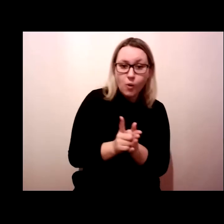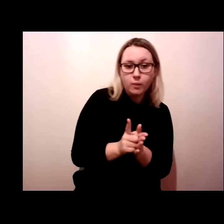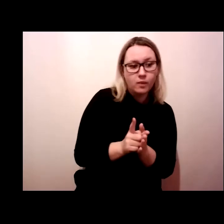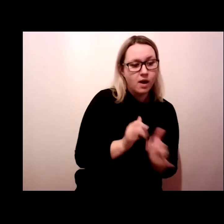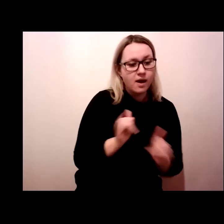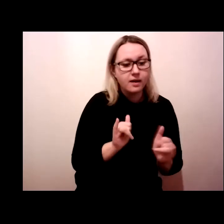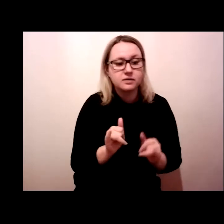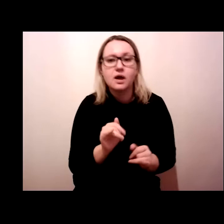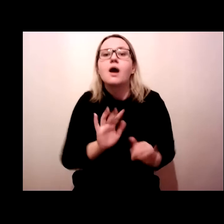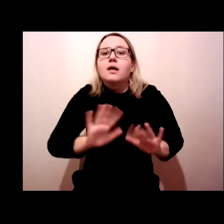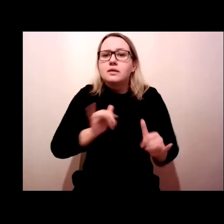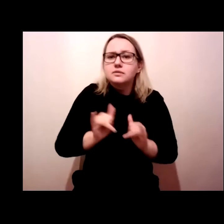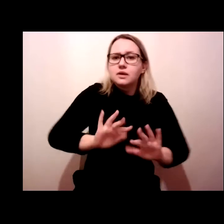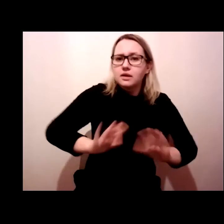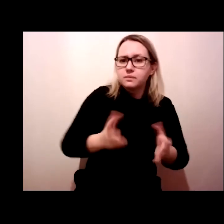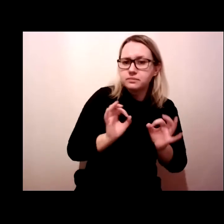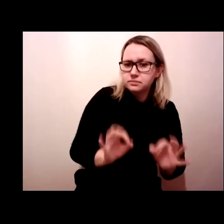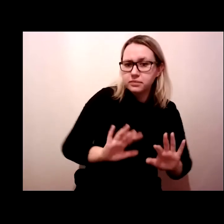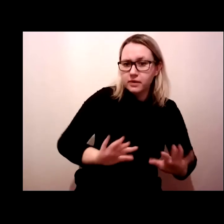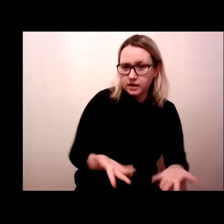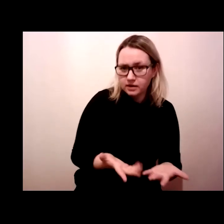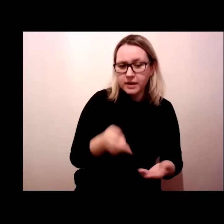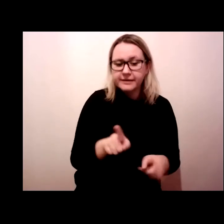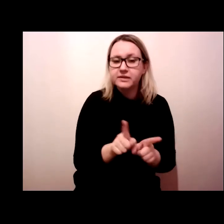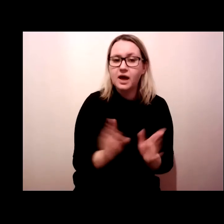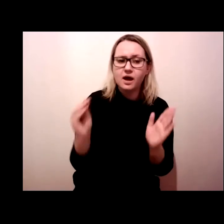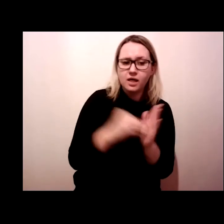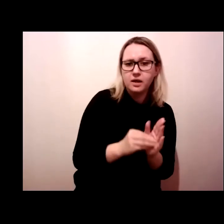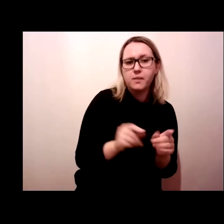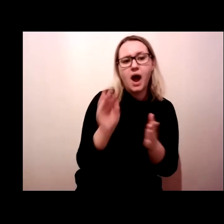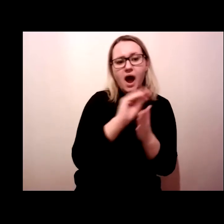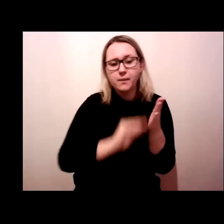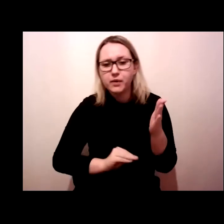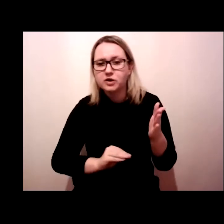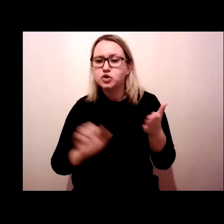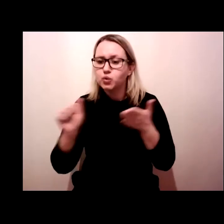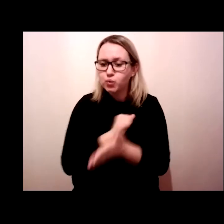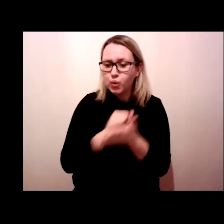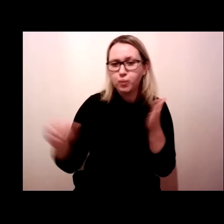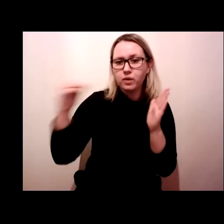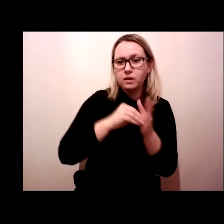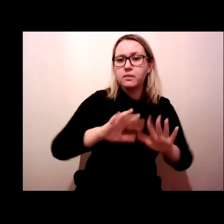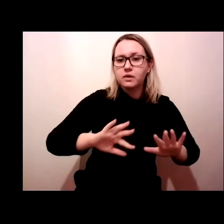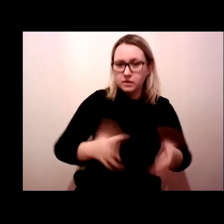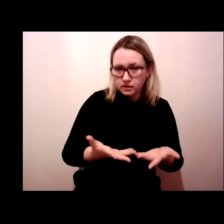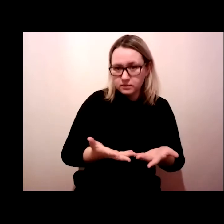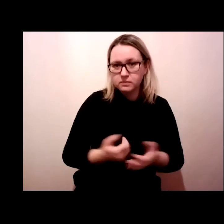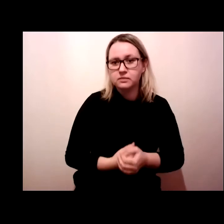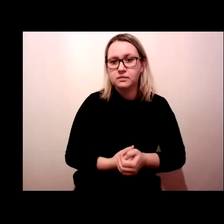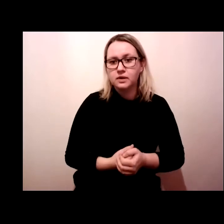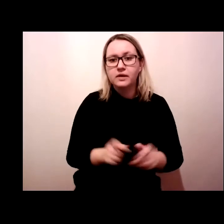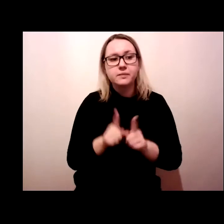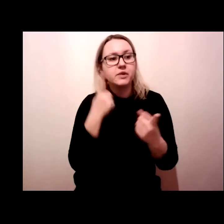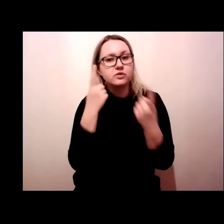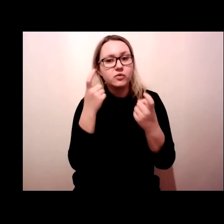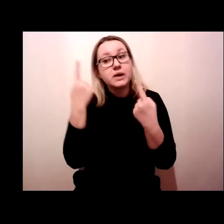it comes to who is accountable for what, who is responsible for what, these cases have to be